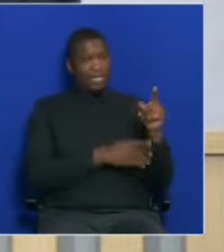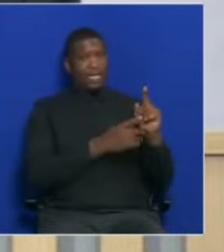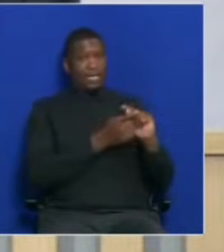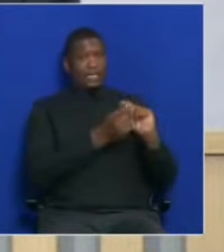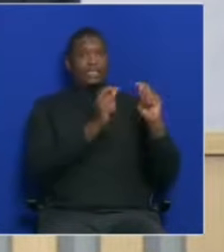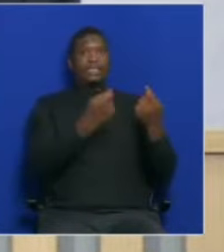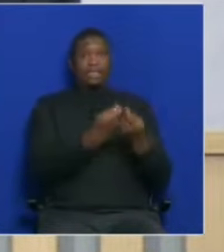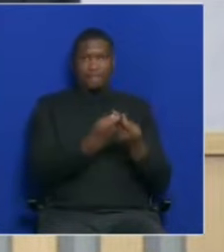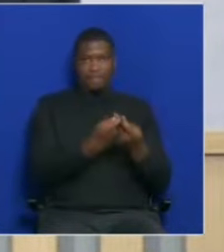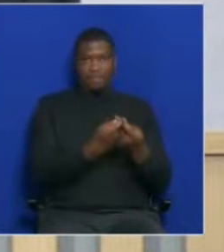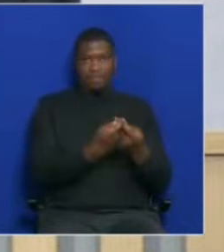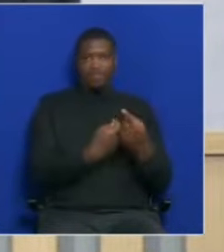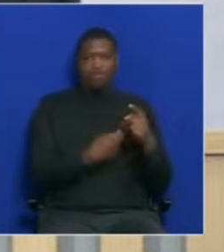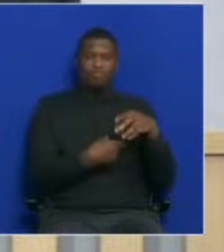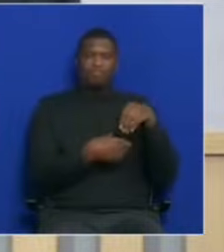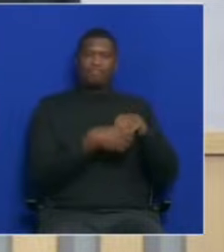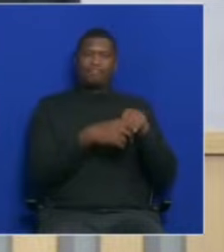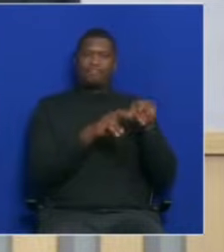is being investigated,